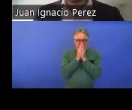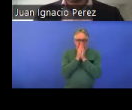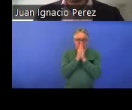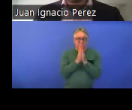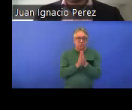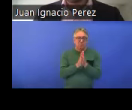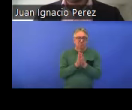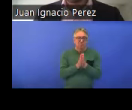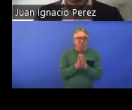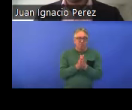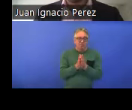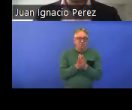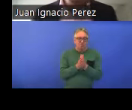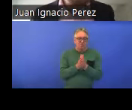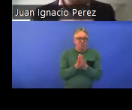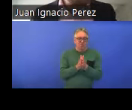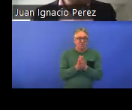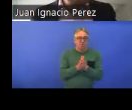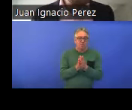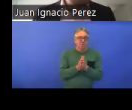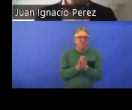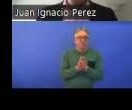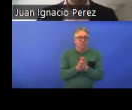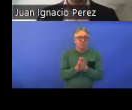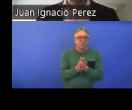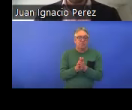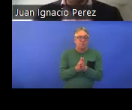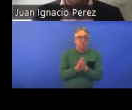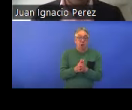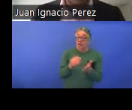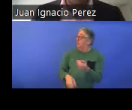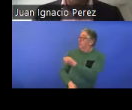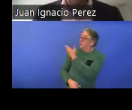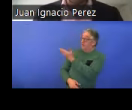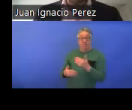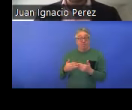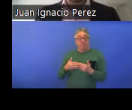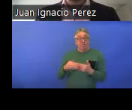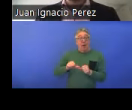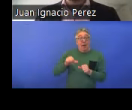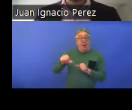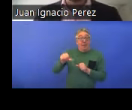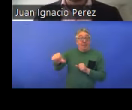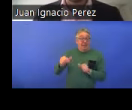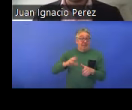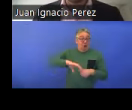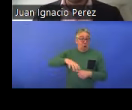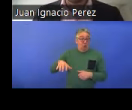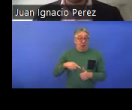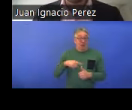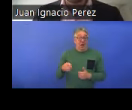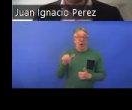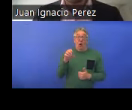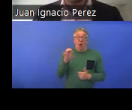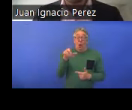here in this slide the countries that are coming for review. The more immediate ones: Angola,